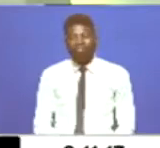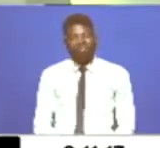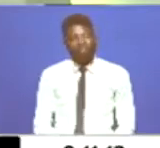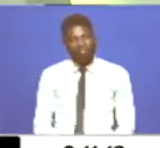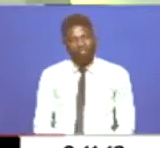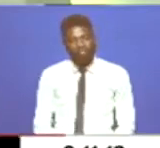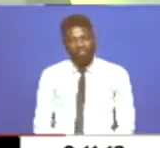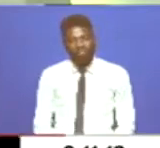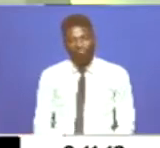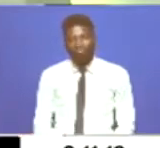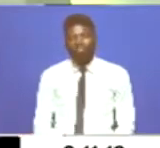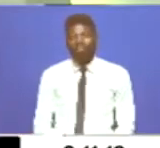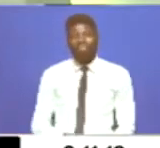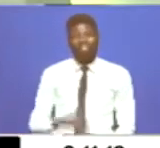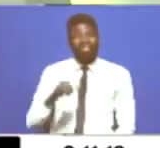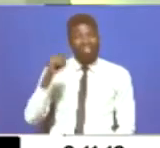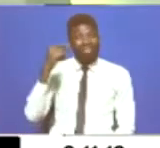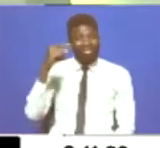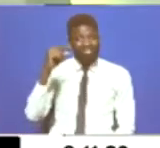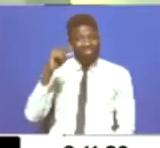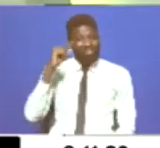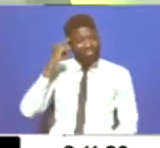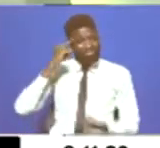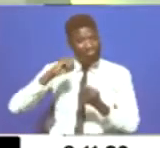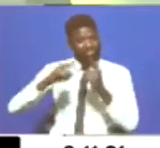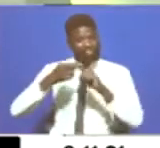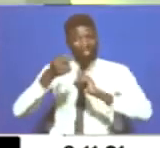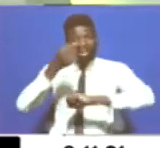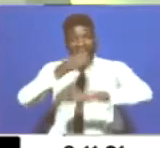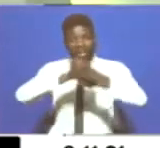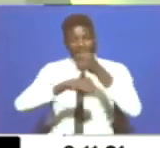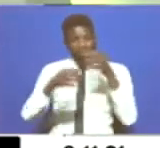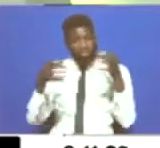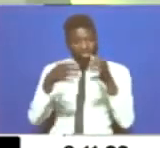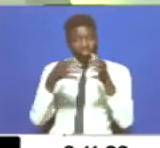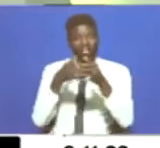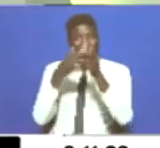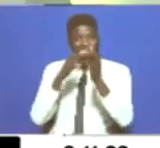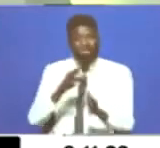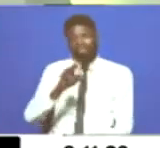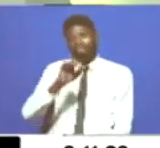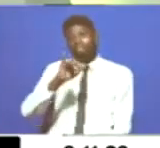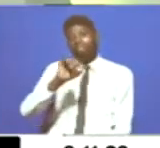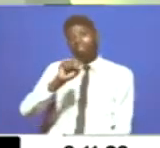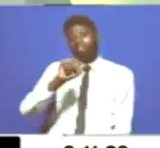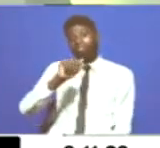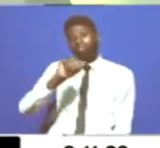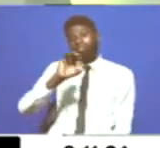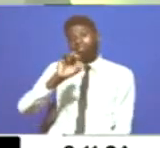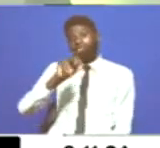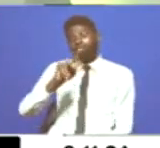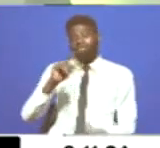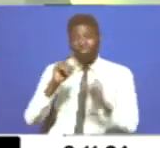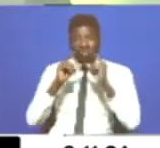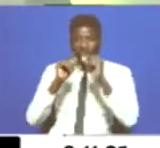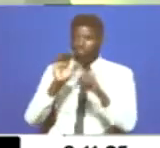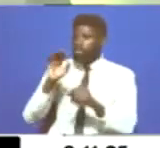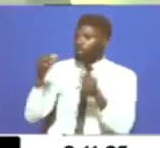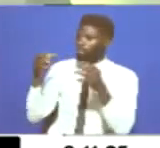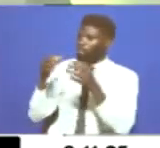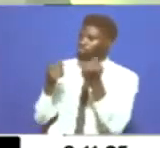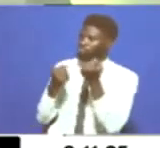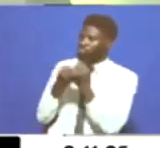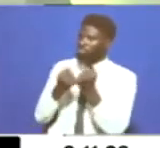Green Thinking Action Party leader Dr. Isaac Kalua says the party will not support any presidential candidate in